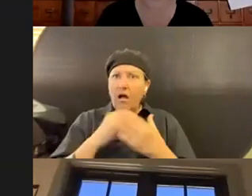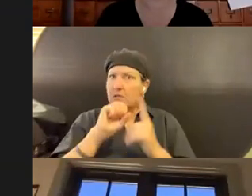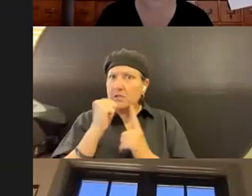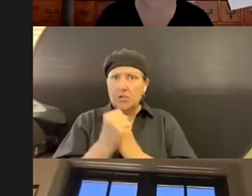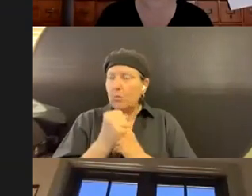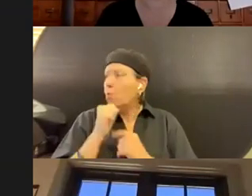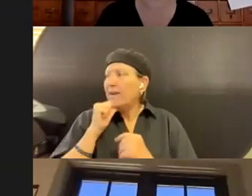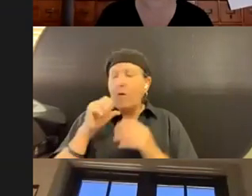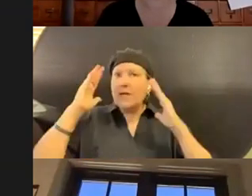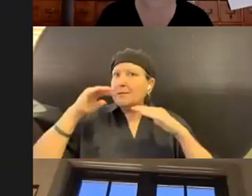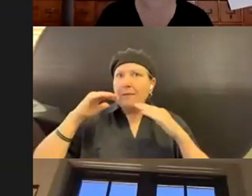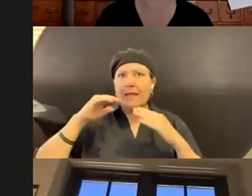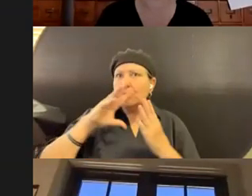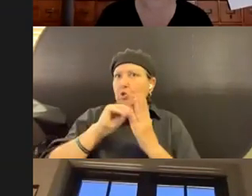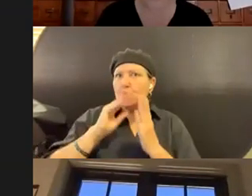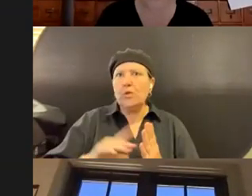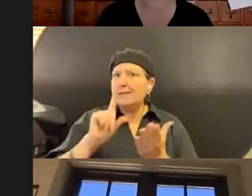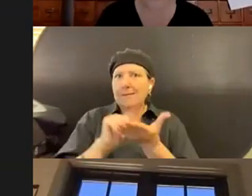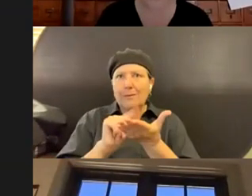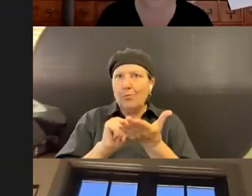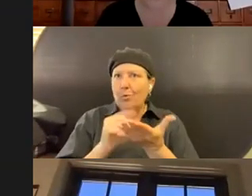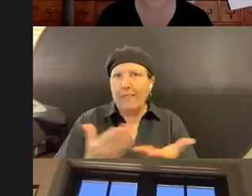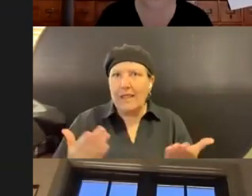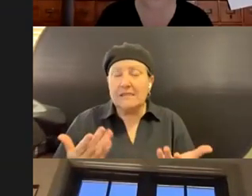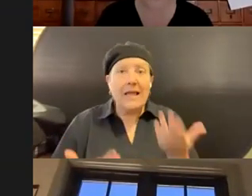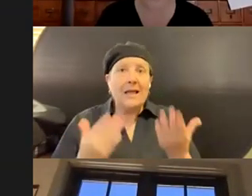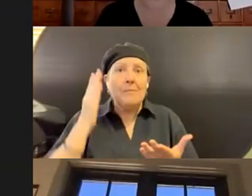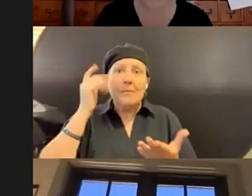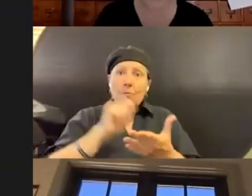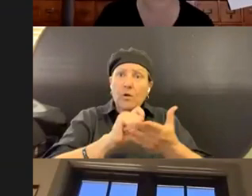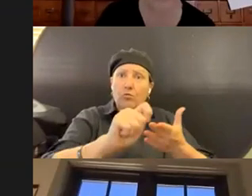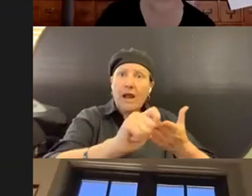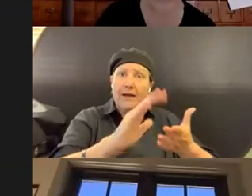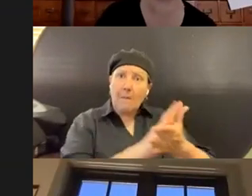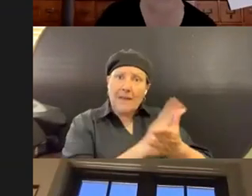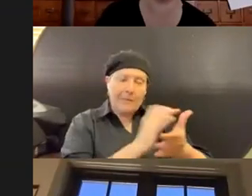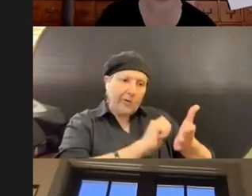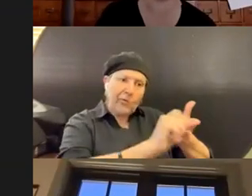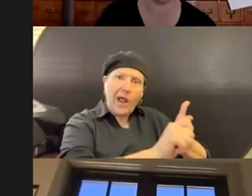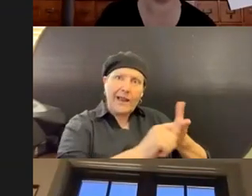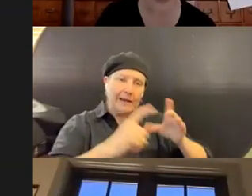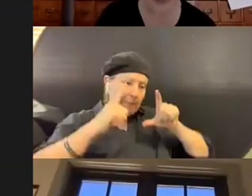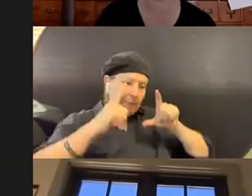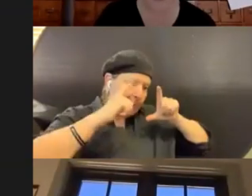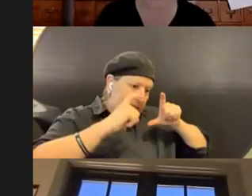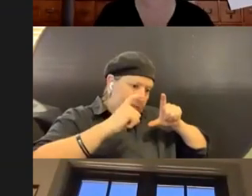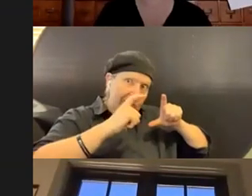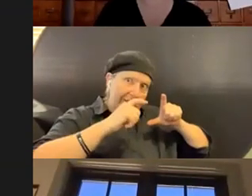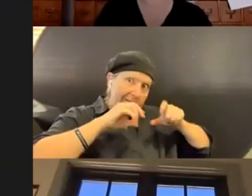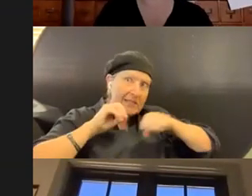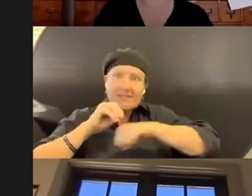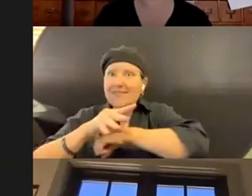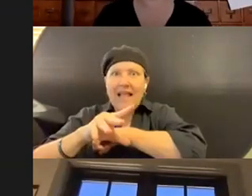out anything. There may be times when they would write just on a piece of paper and so on, and would just take a picture. But as far as writing, everything will